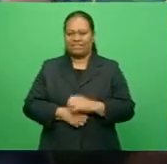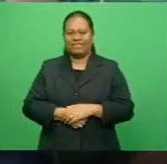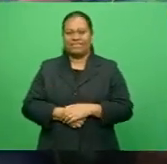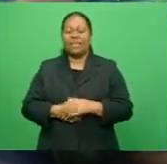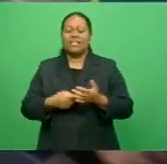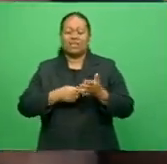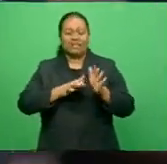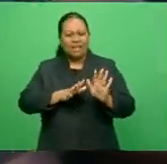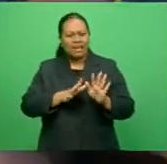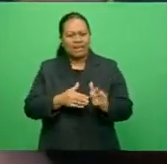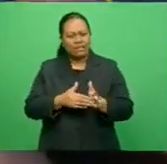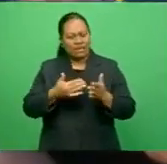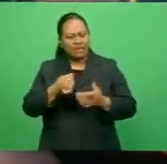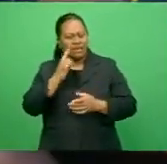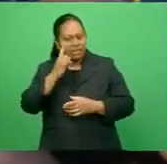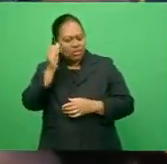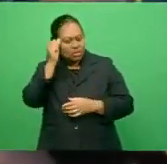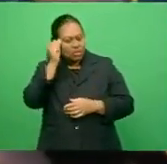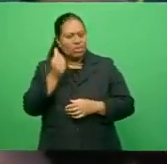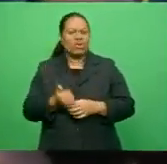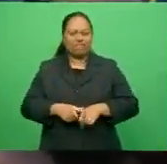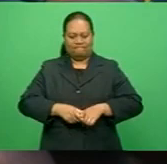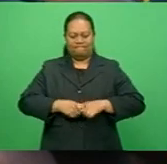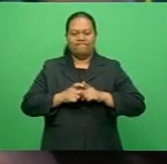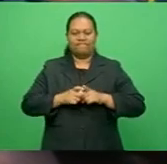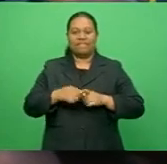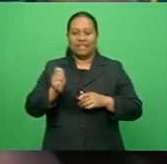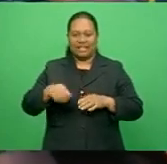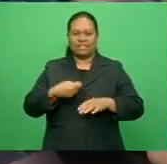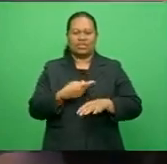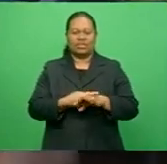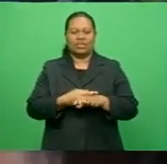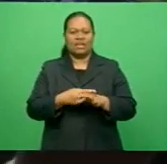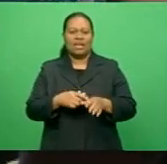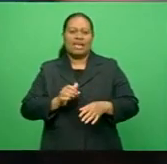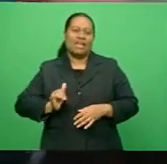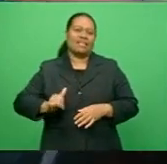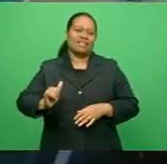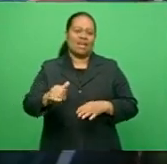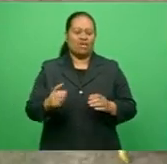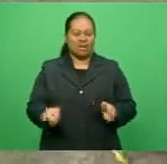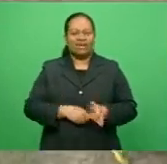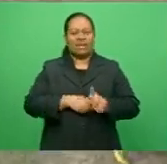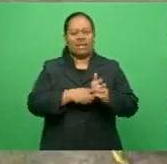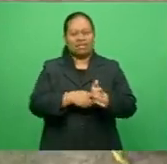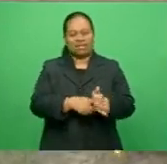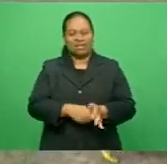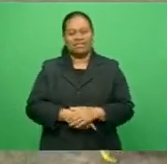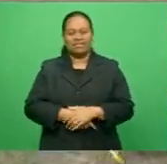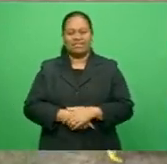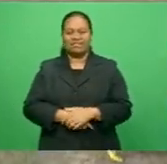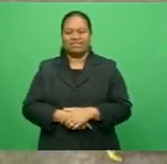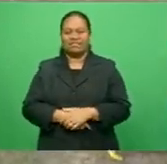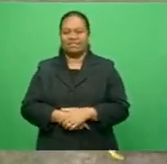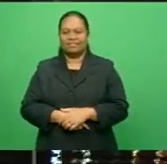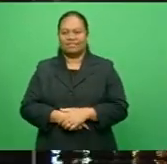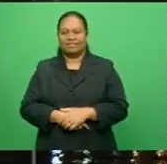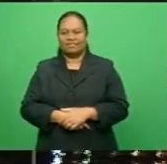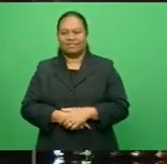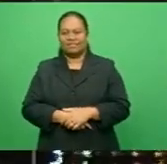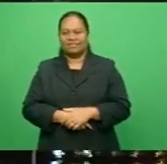now anticipates a tough clash with Nandronga next week, while Lautoka takes on Yasawa. Talima Terukula, FBC